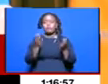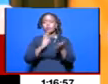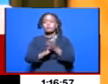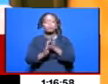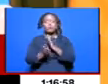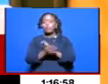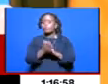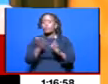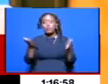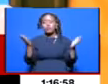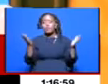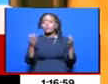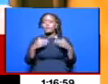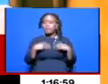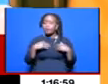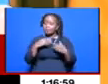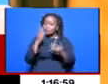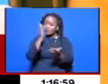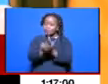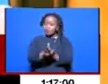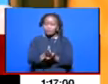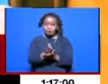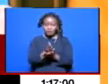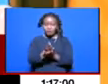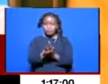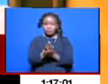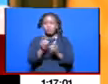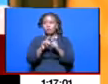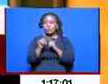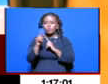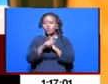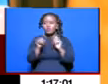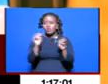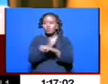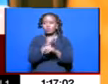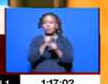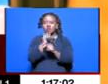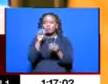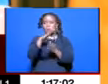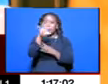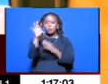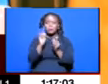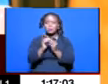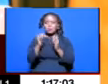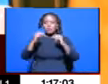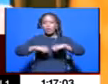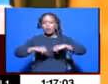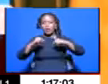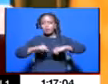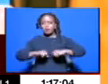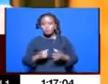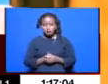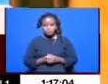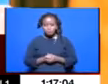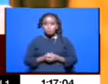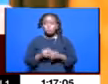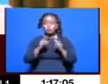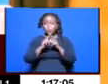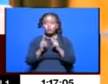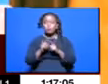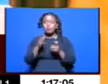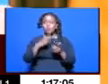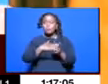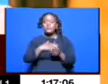stirring justified indignation, disregard it altogether. And so I have been